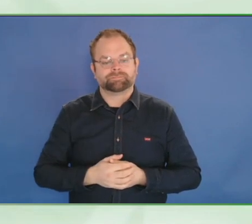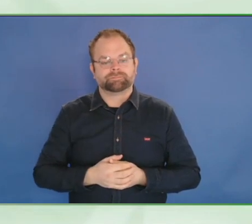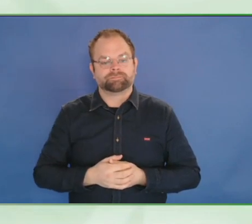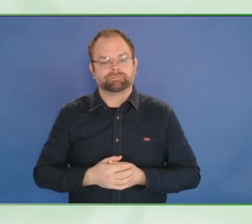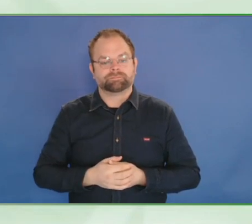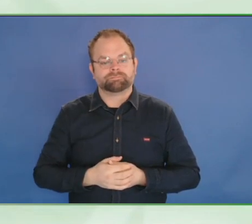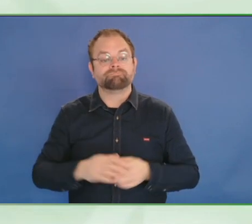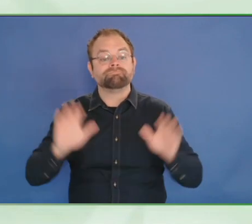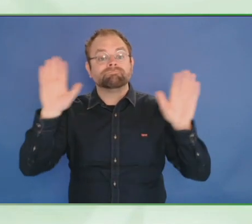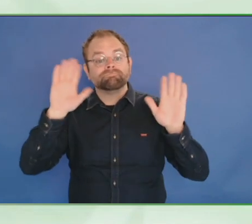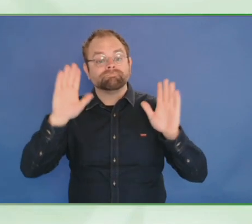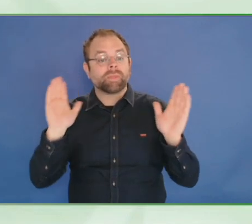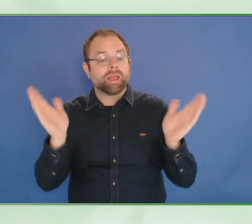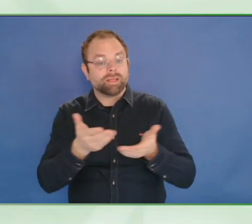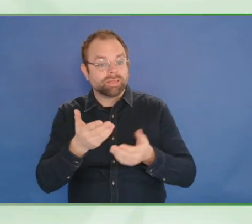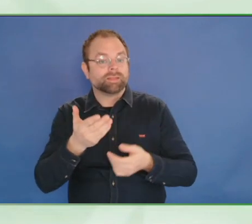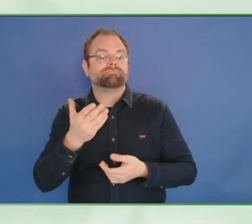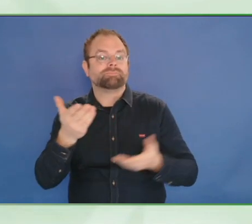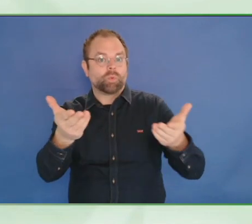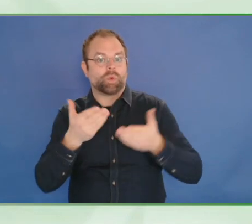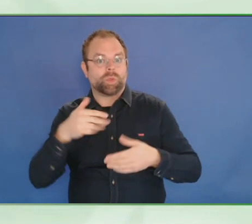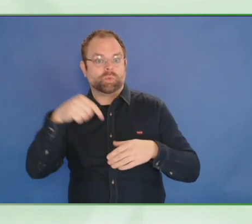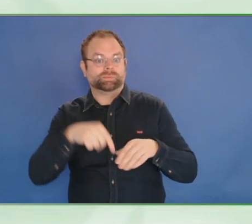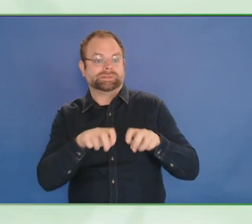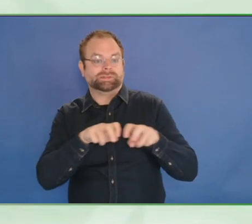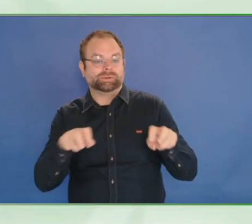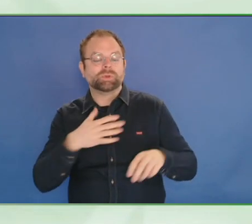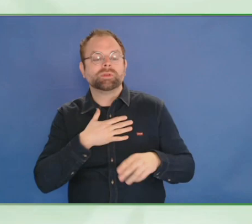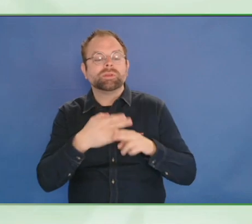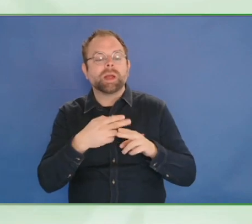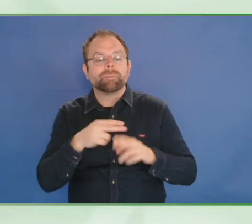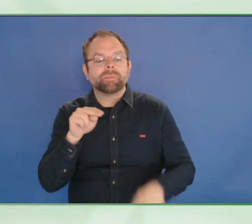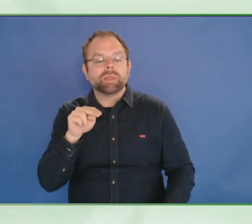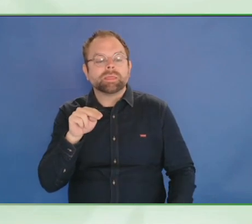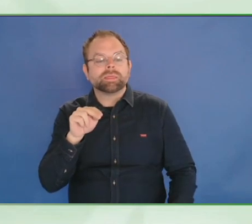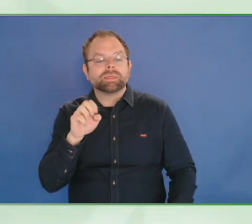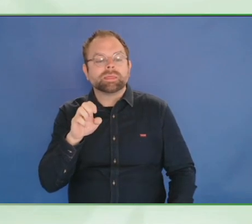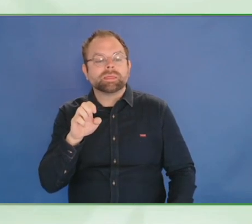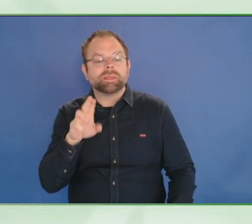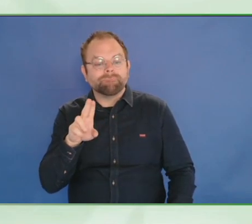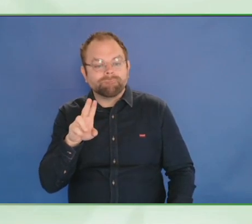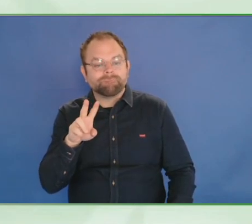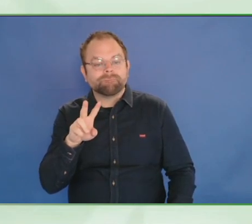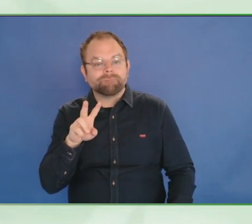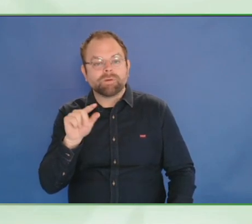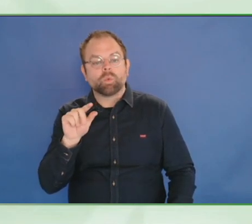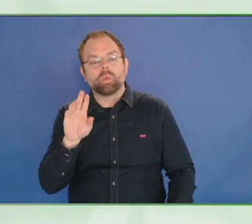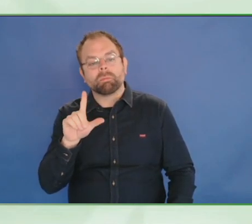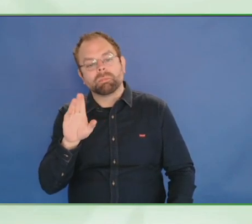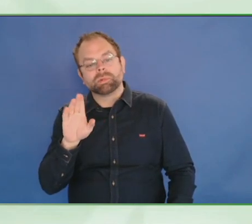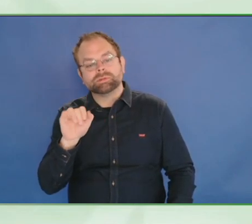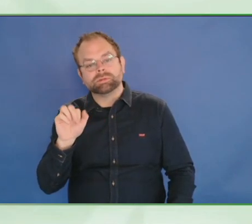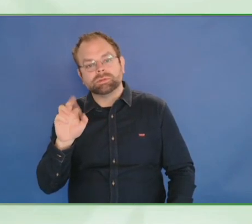name is Nevgül Bilsel Safkan. I'm the General Manager of Sabancı Foundation from Turkey.